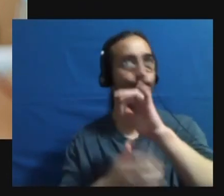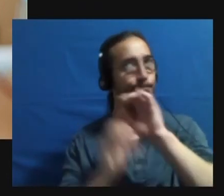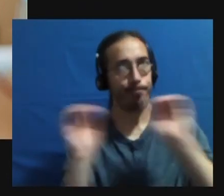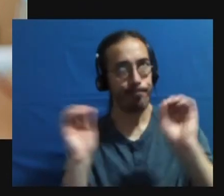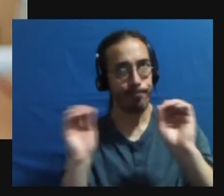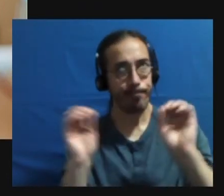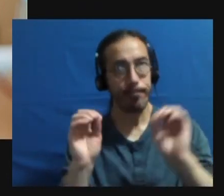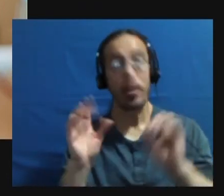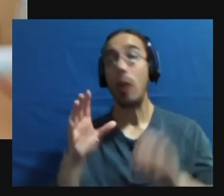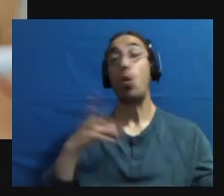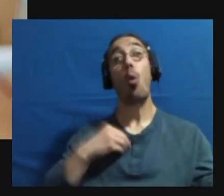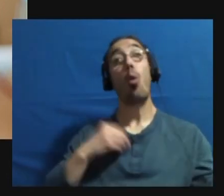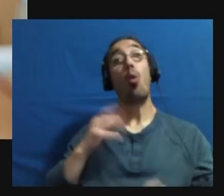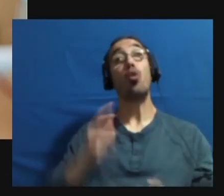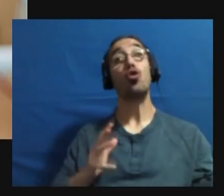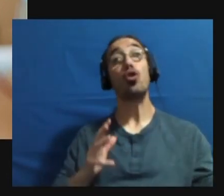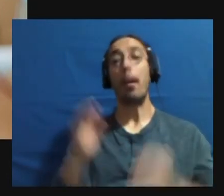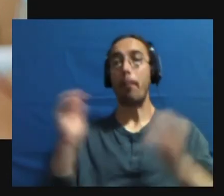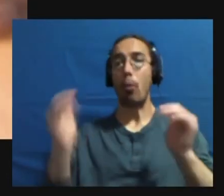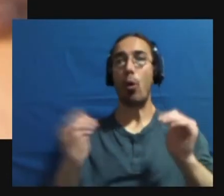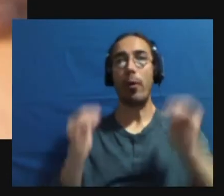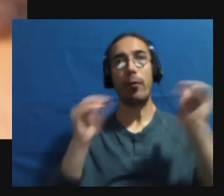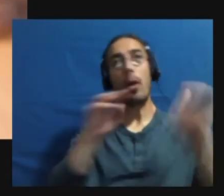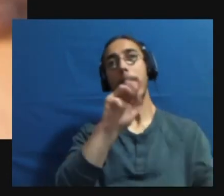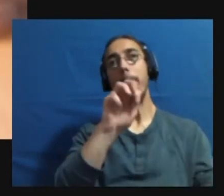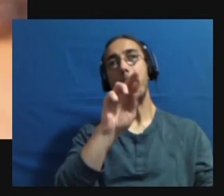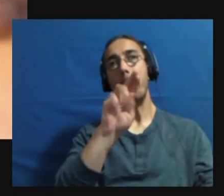dealership, took note and promoted Mark to the sales floor.